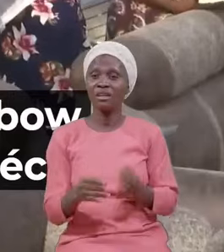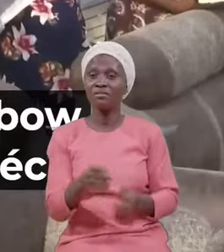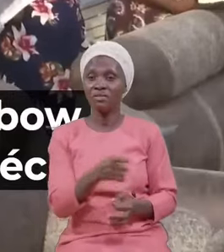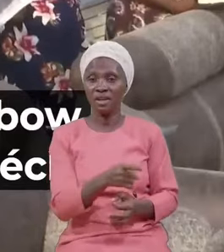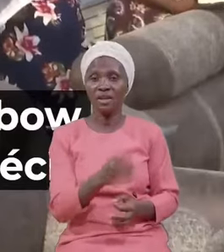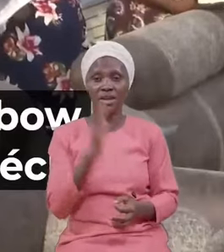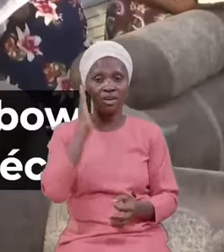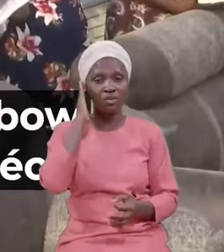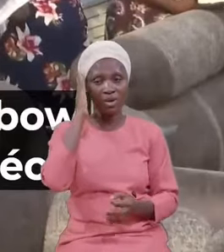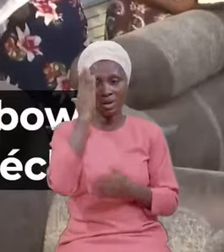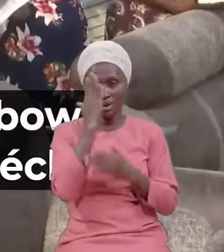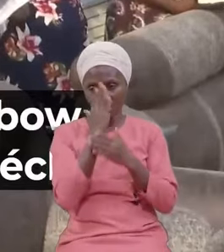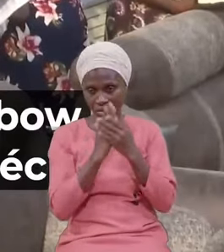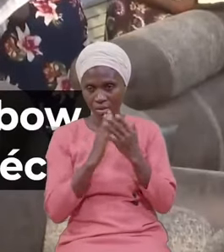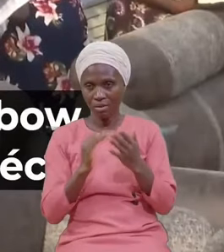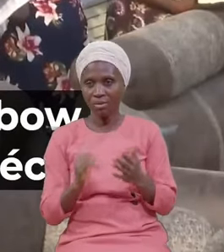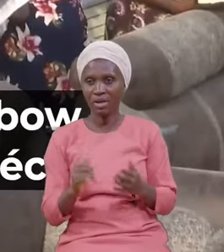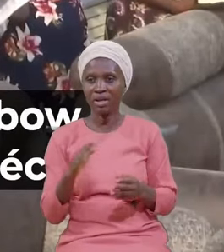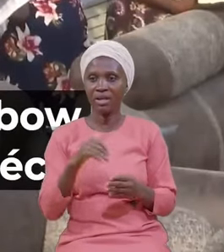they